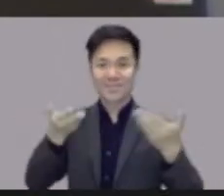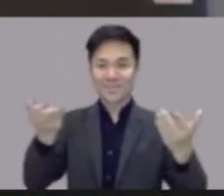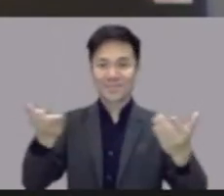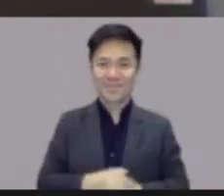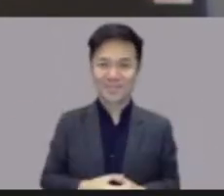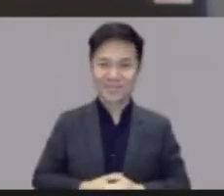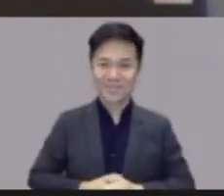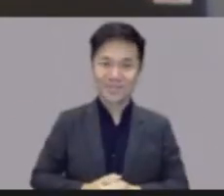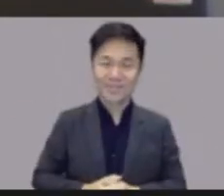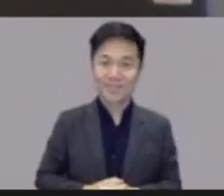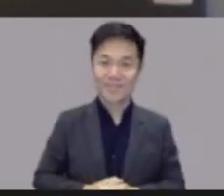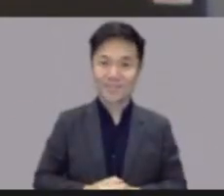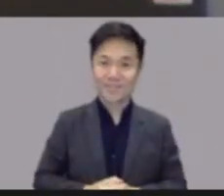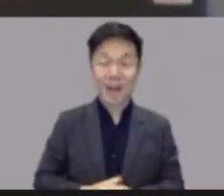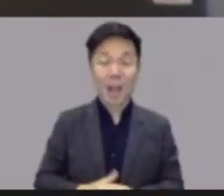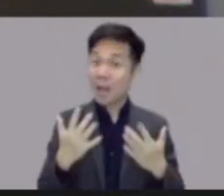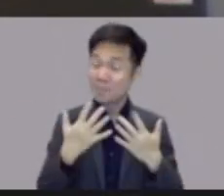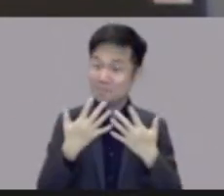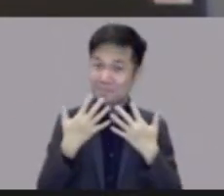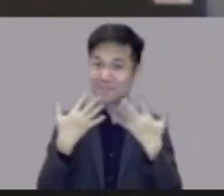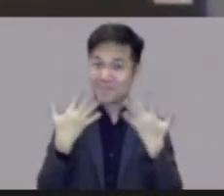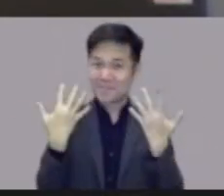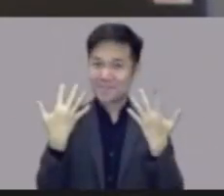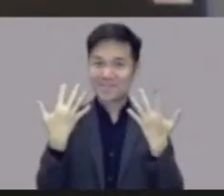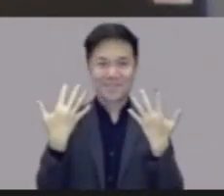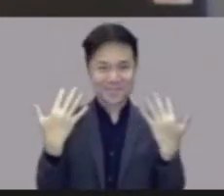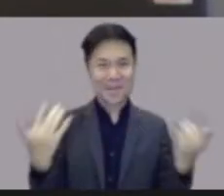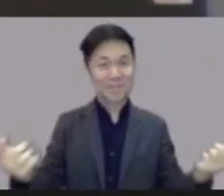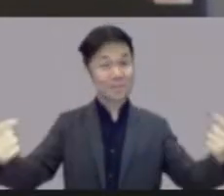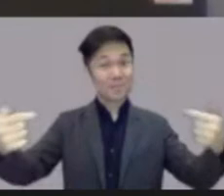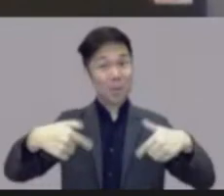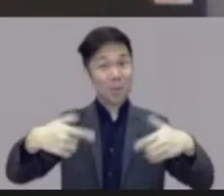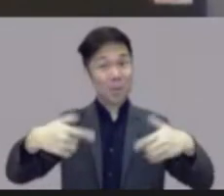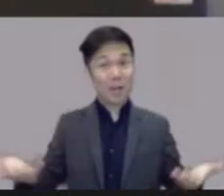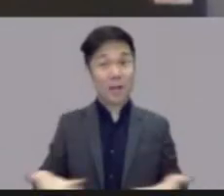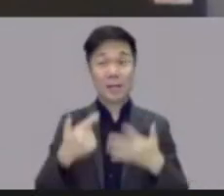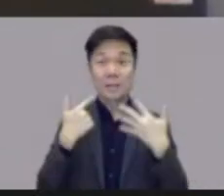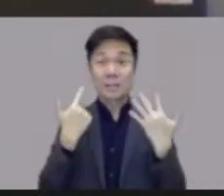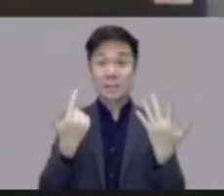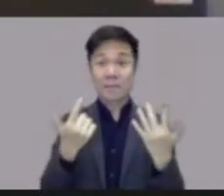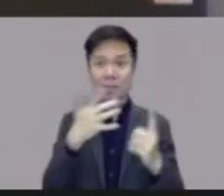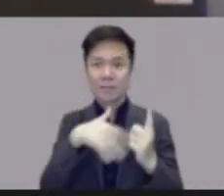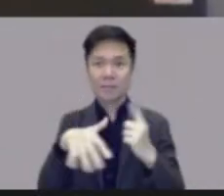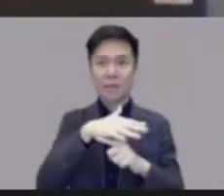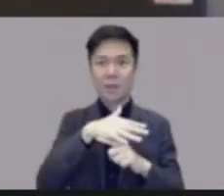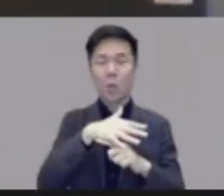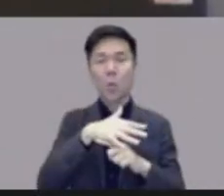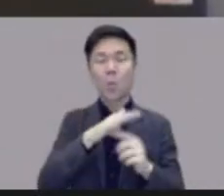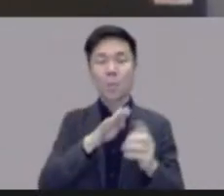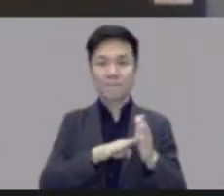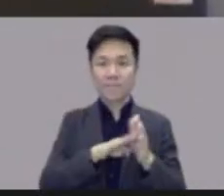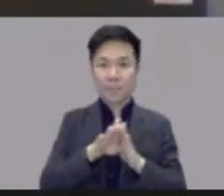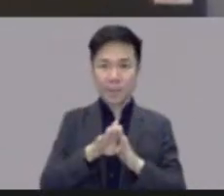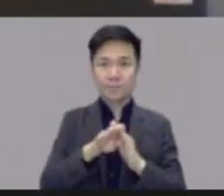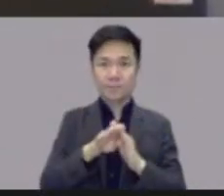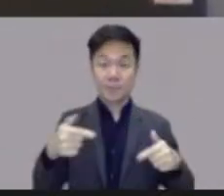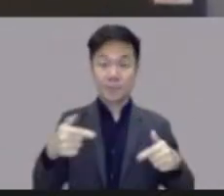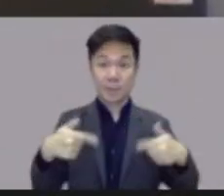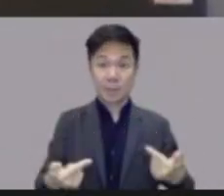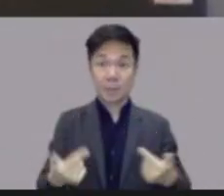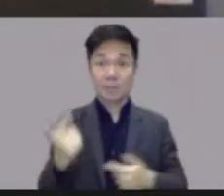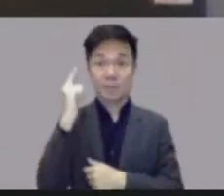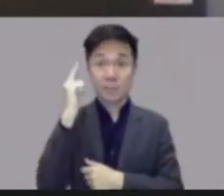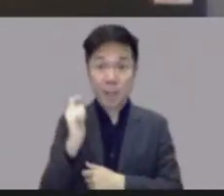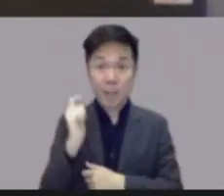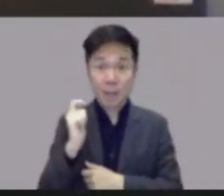I'm really very pleased to welcome you to the seventh committee on environment and development that starts today with